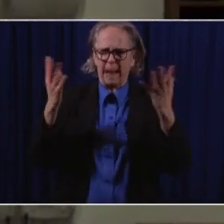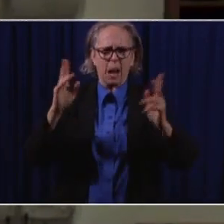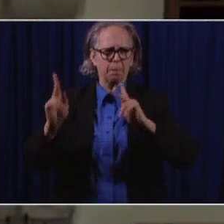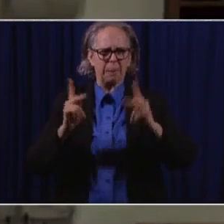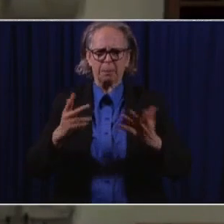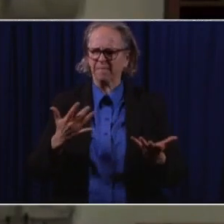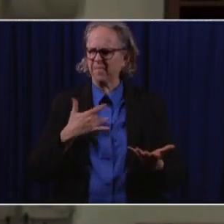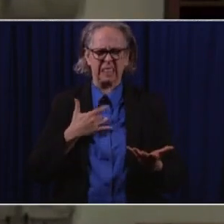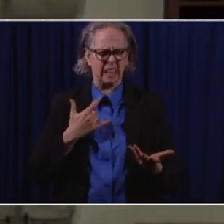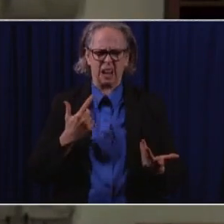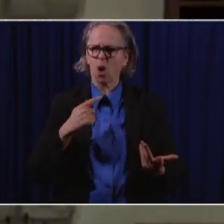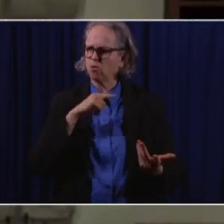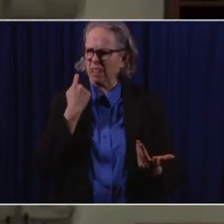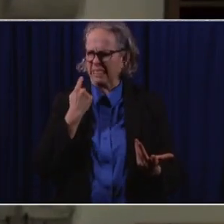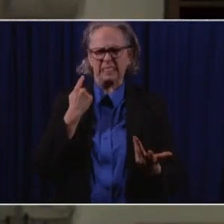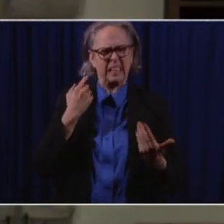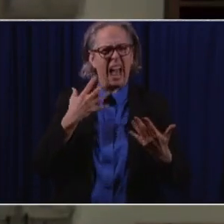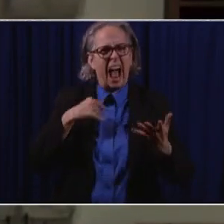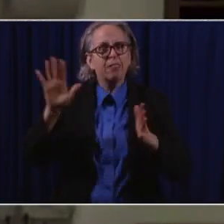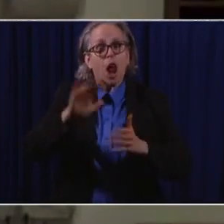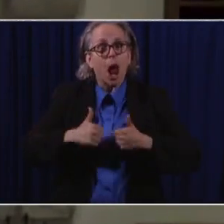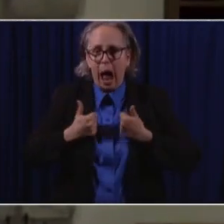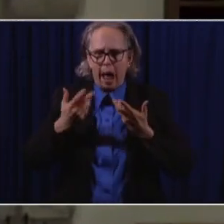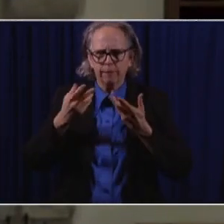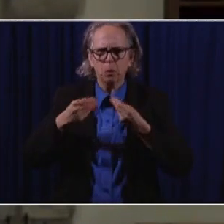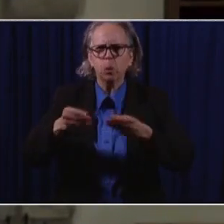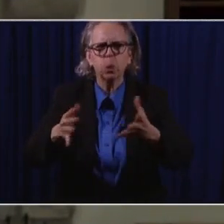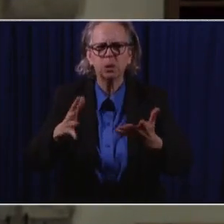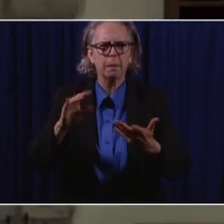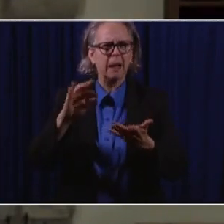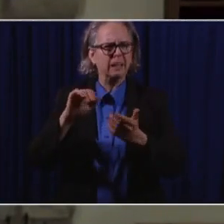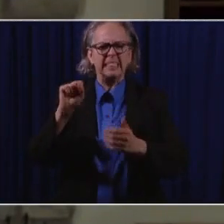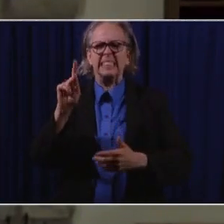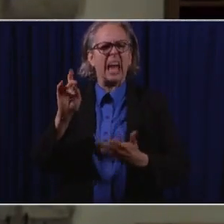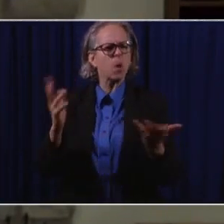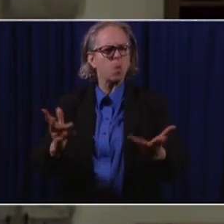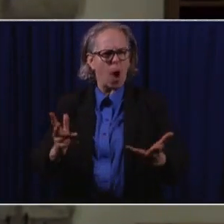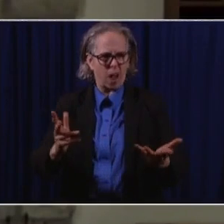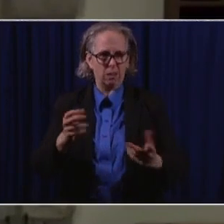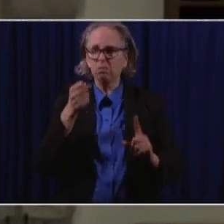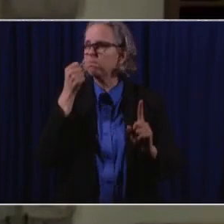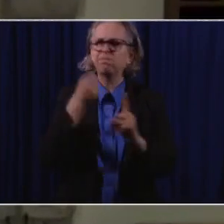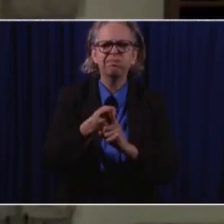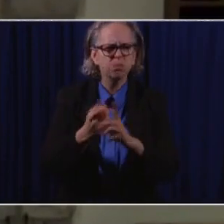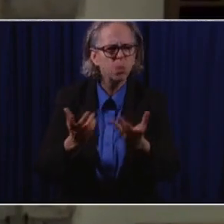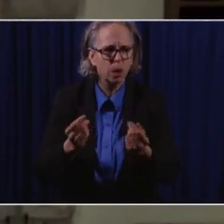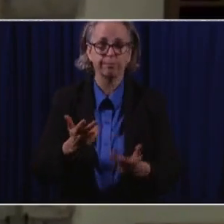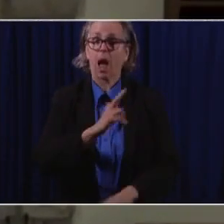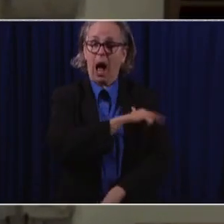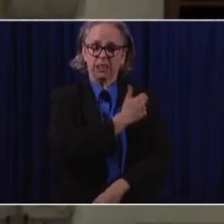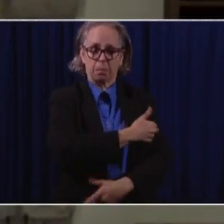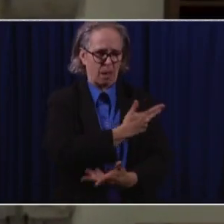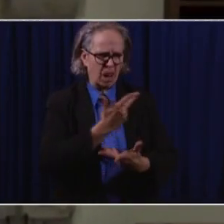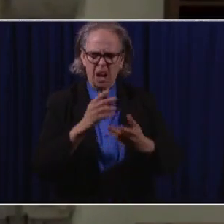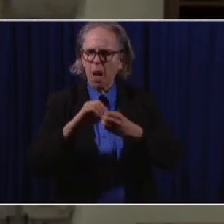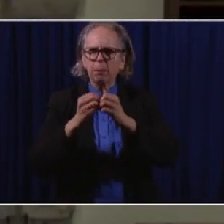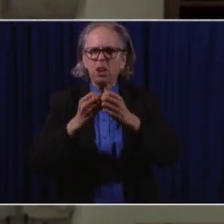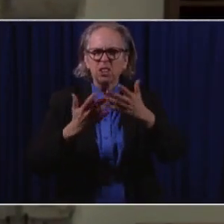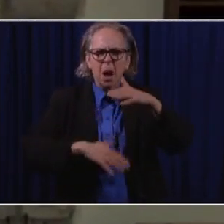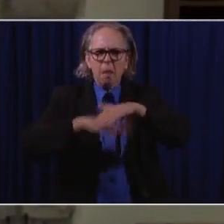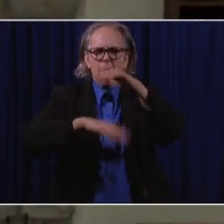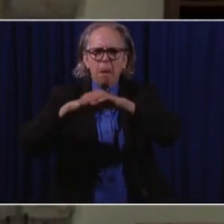We worry about our hospitals starting to fill up. We worry about long-term damage that people might have